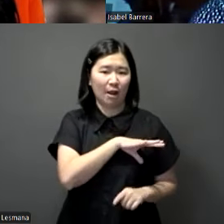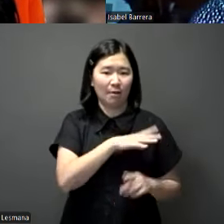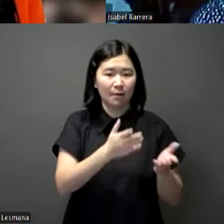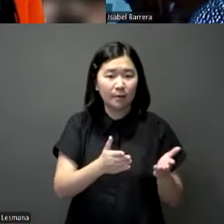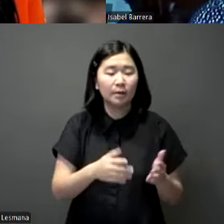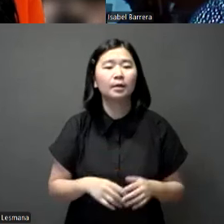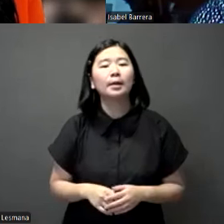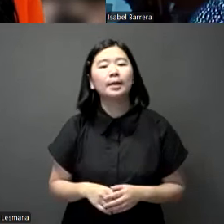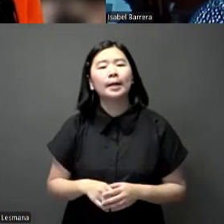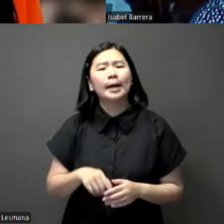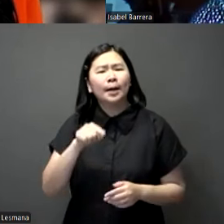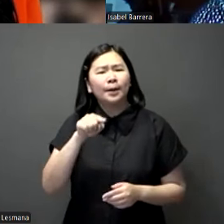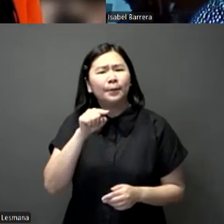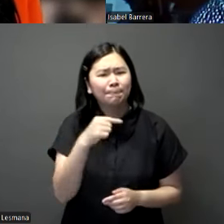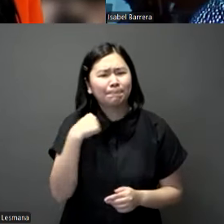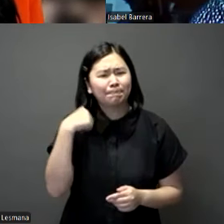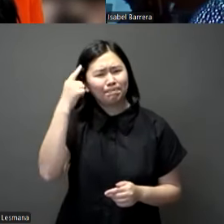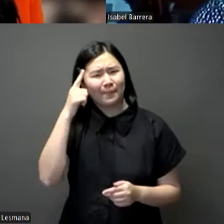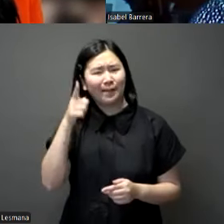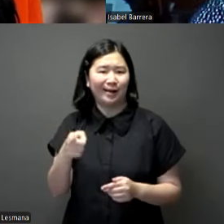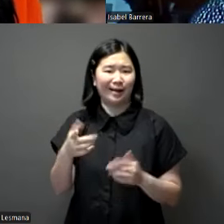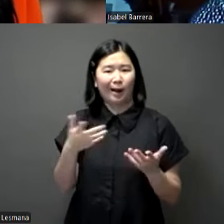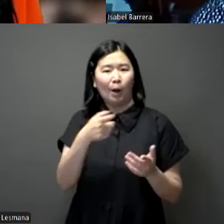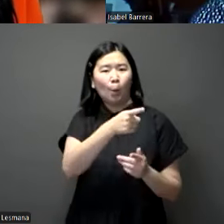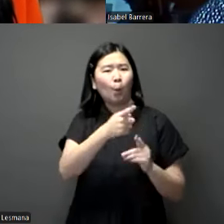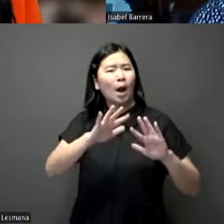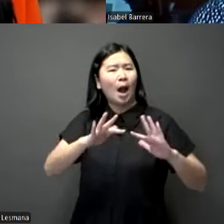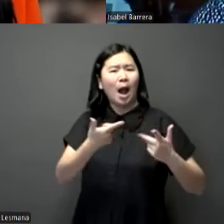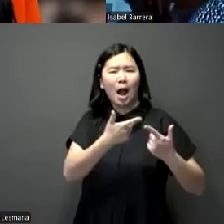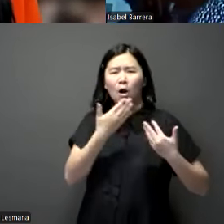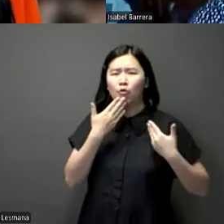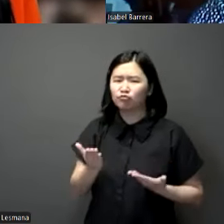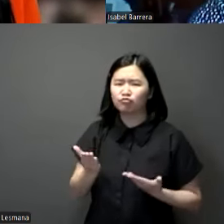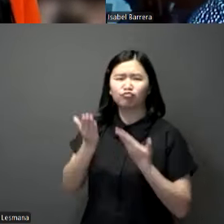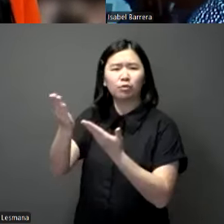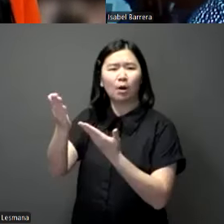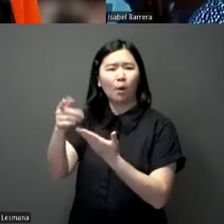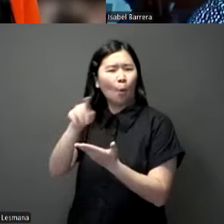of time? Over to you.